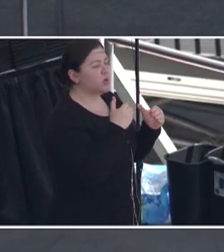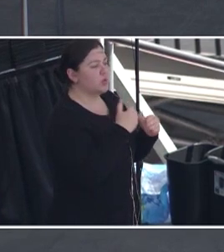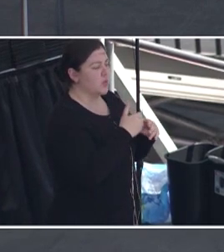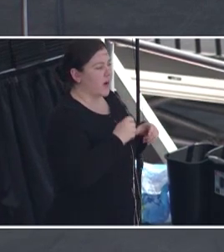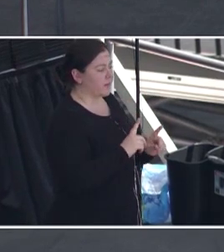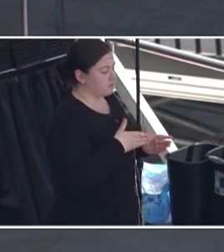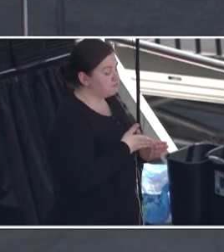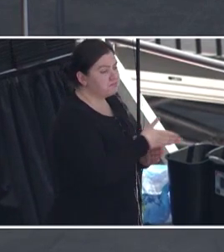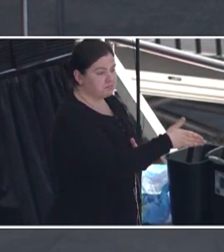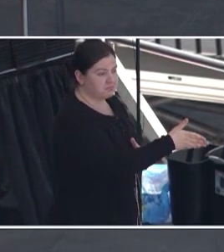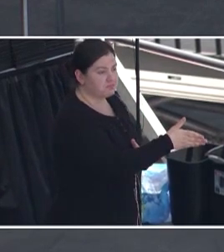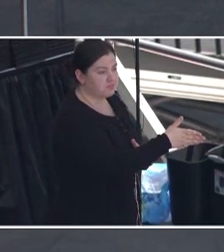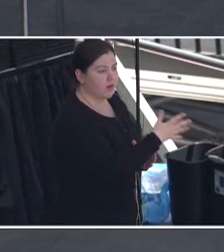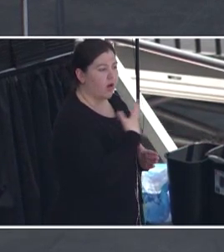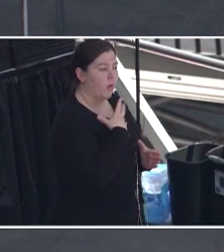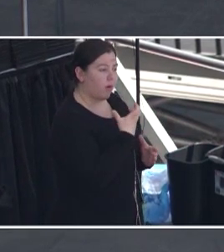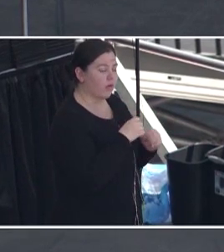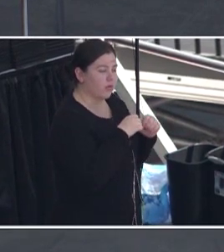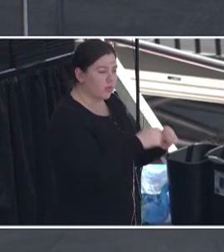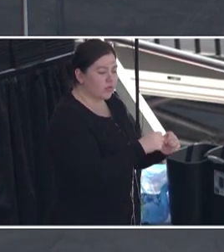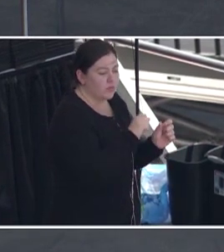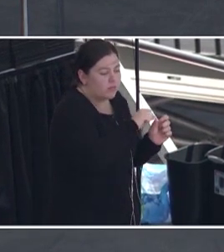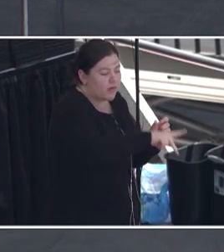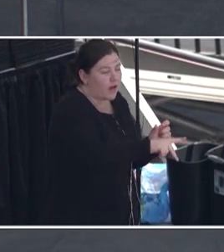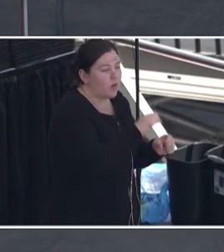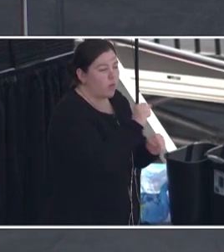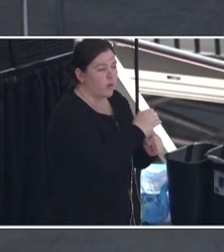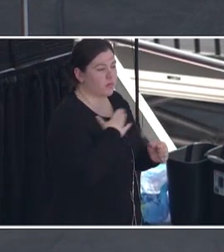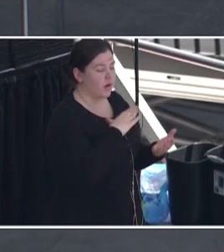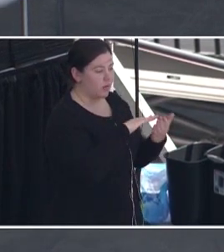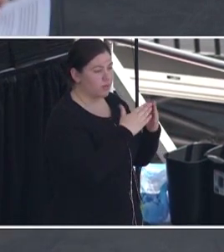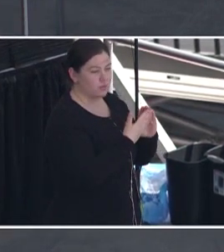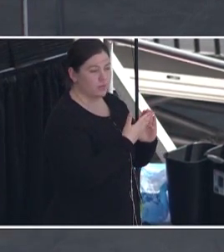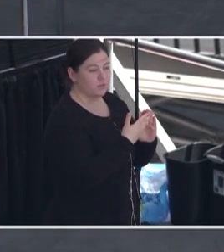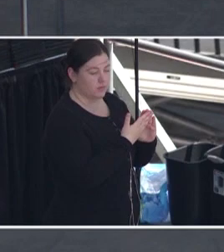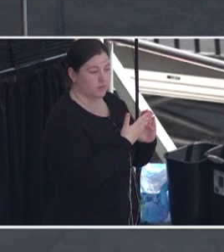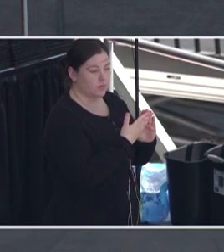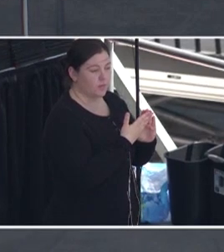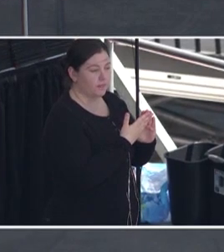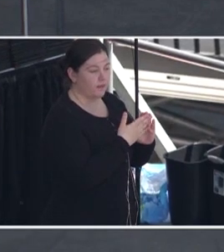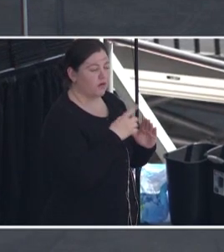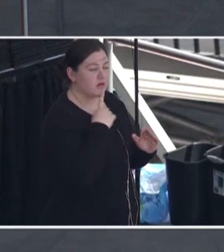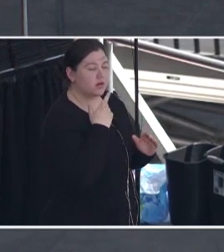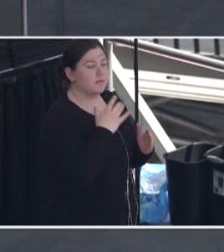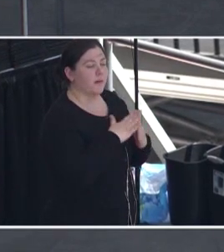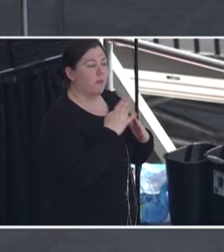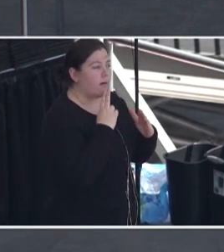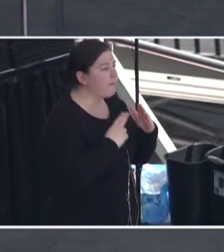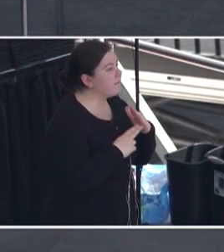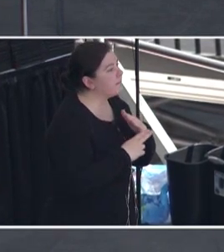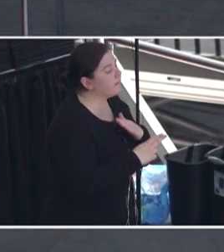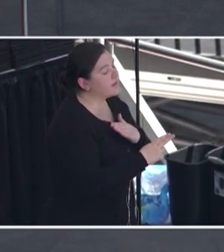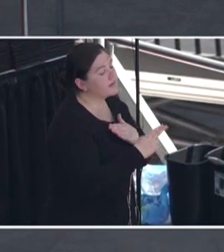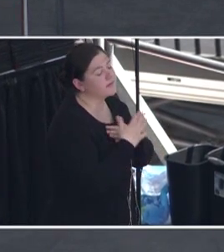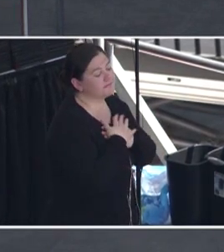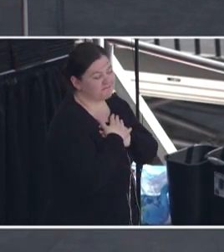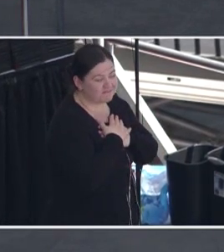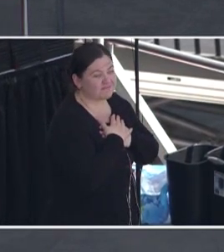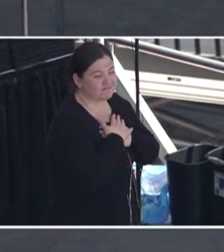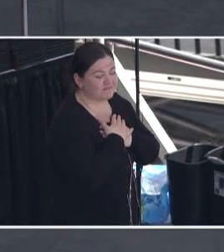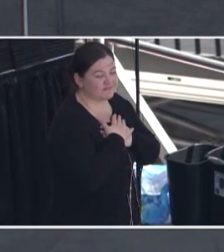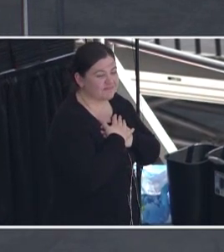opportunity to give back even more. I was humbled and overjoyed to have been given the